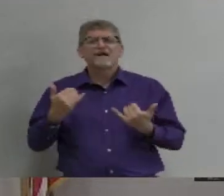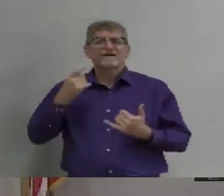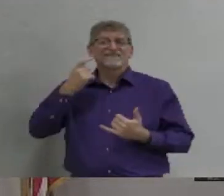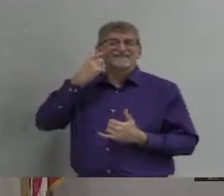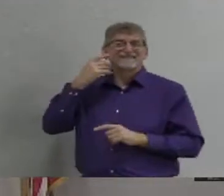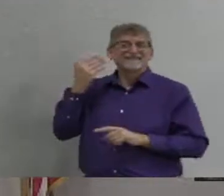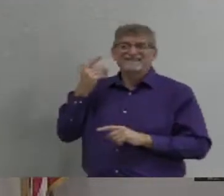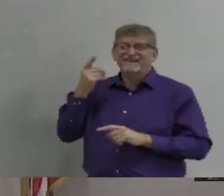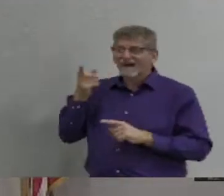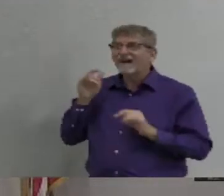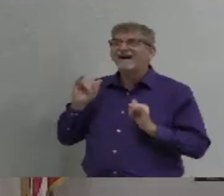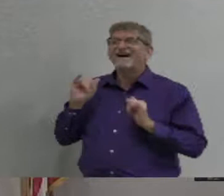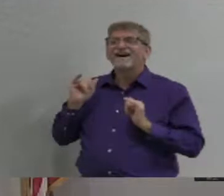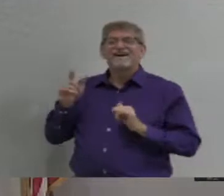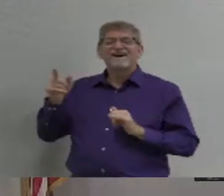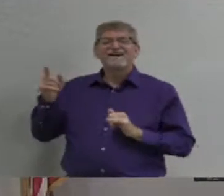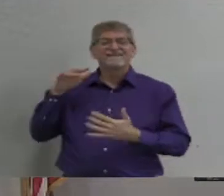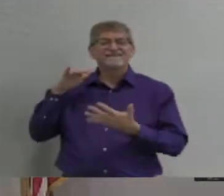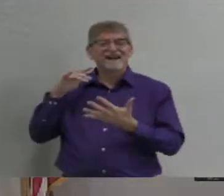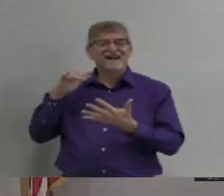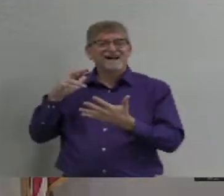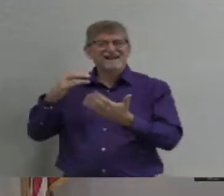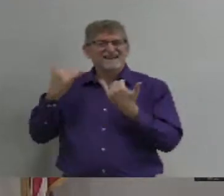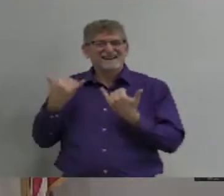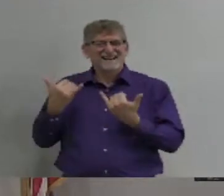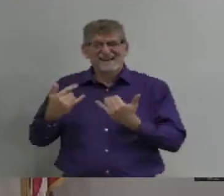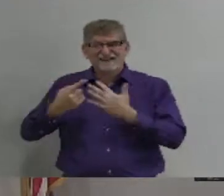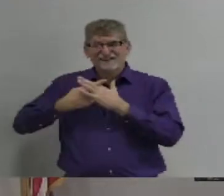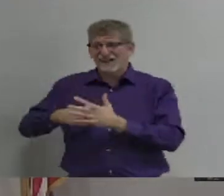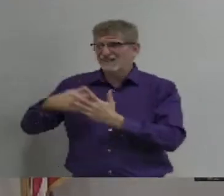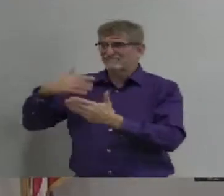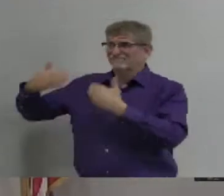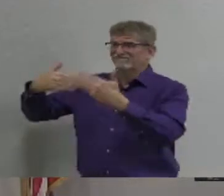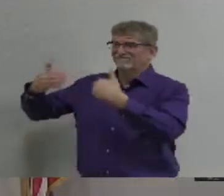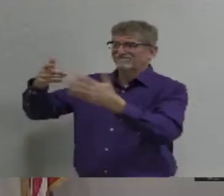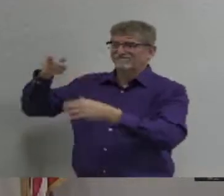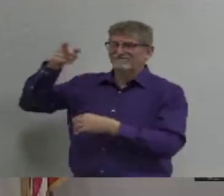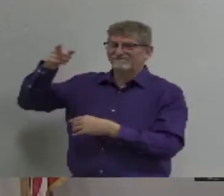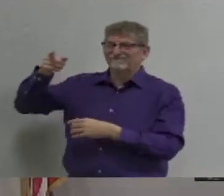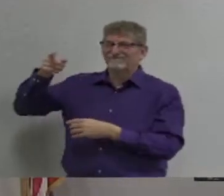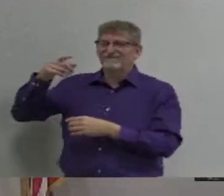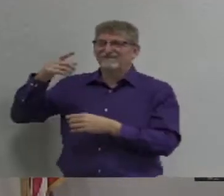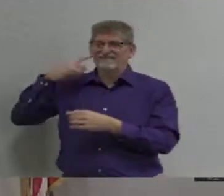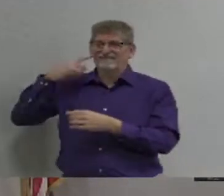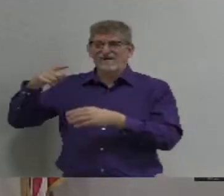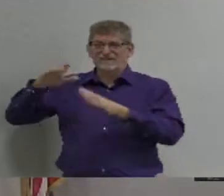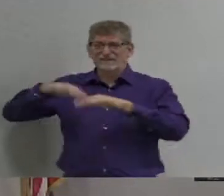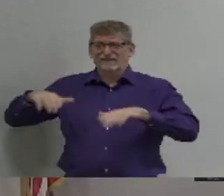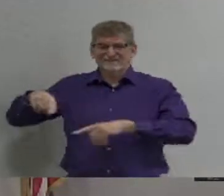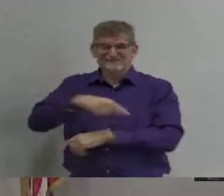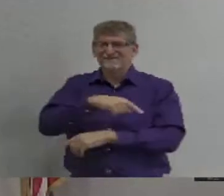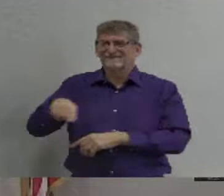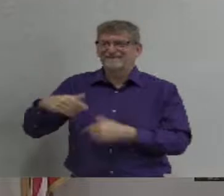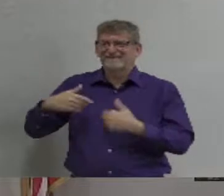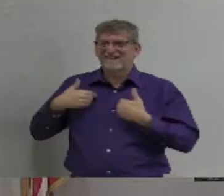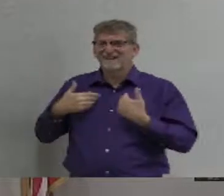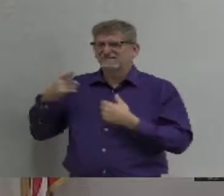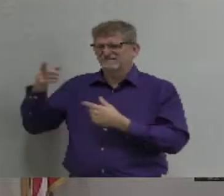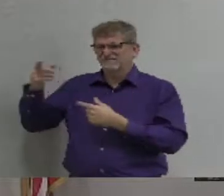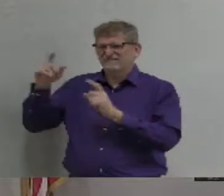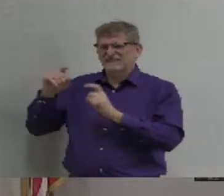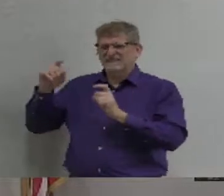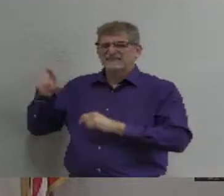that studies are currently underway involving children for the